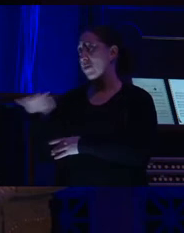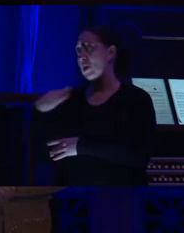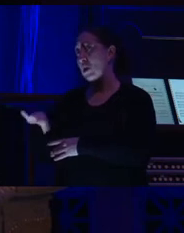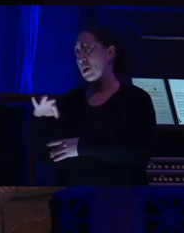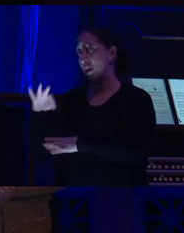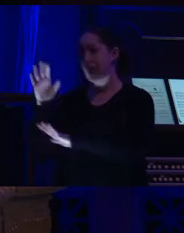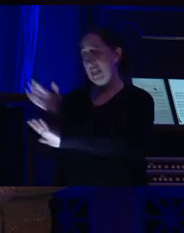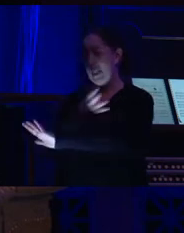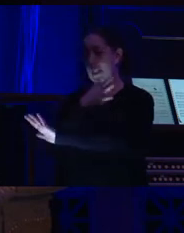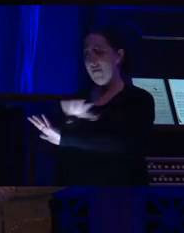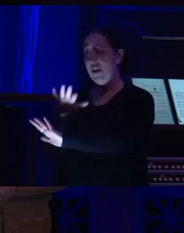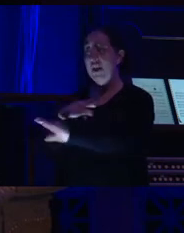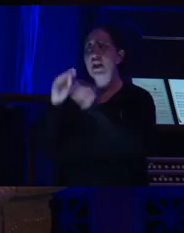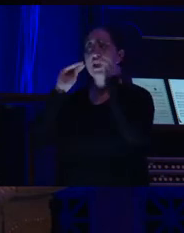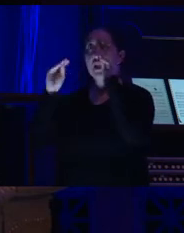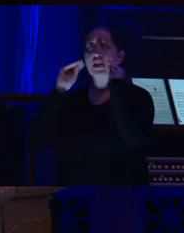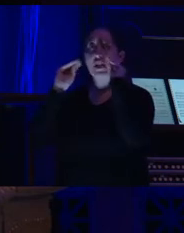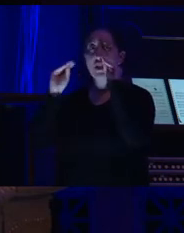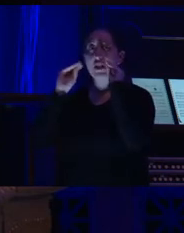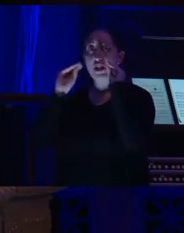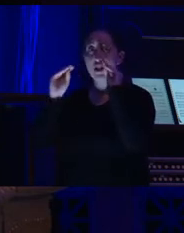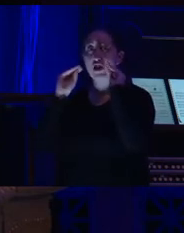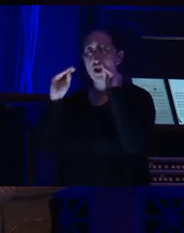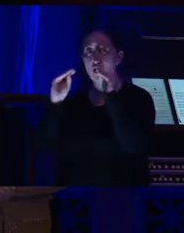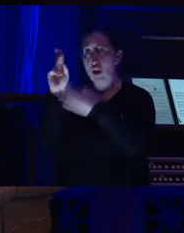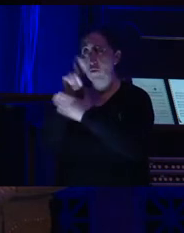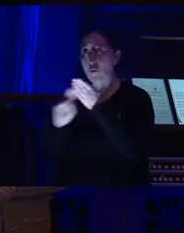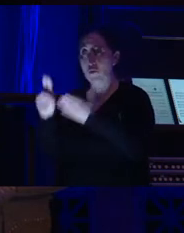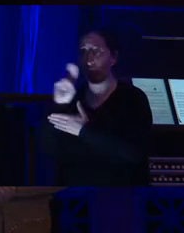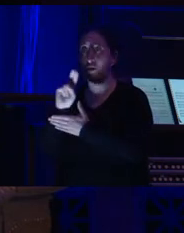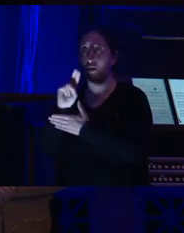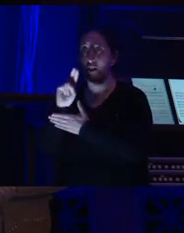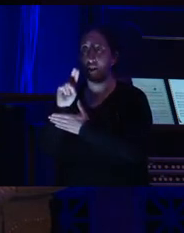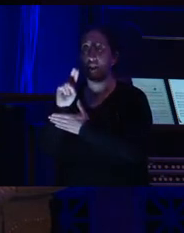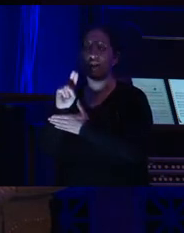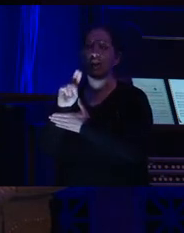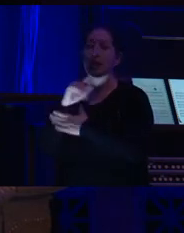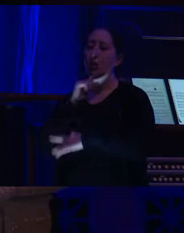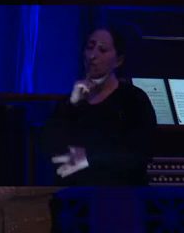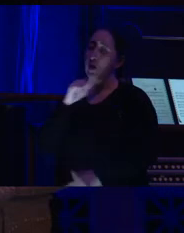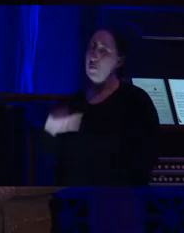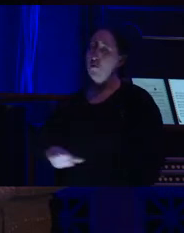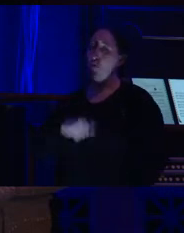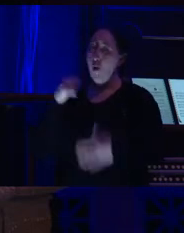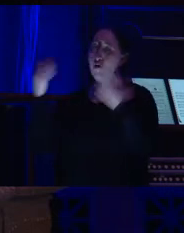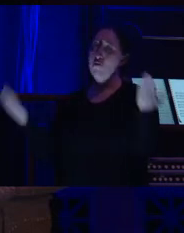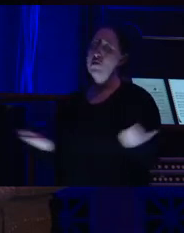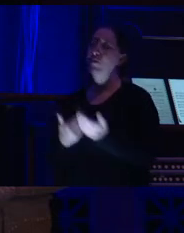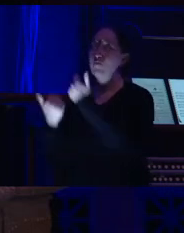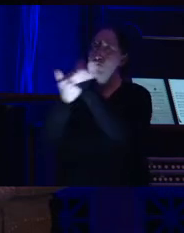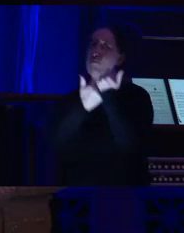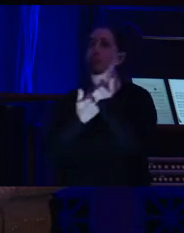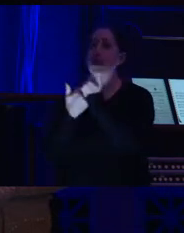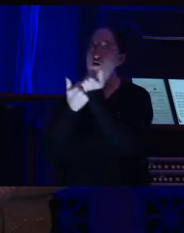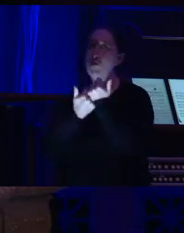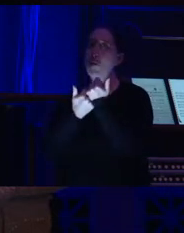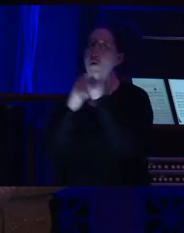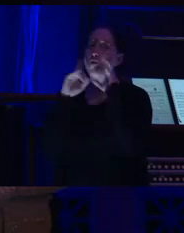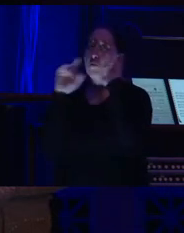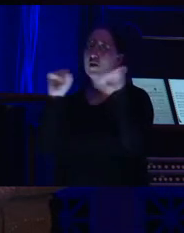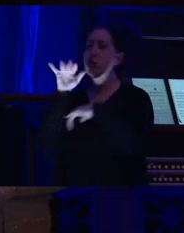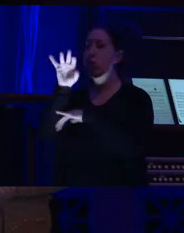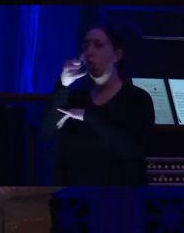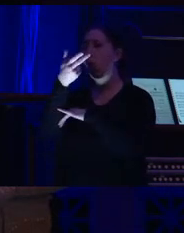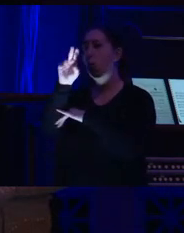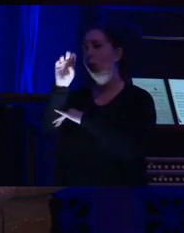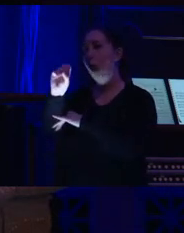and currently teaches at Creighton University. He's proud to be here in support of President Ono,